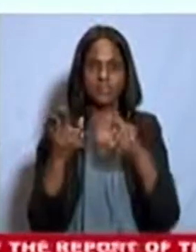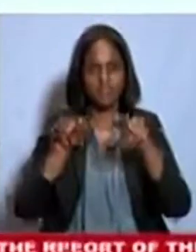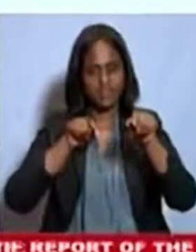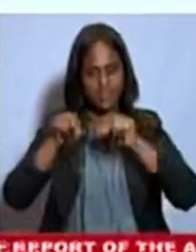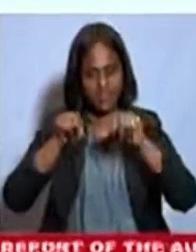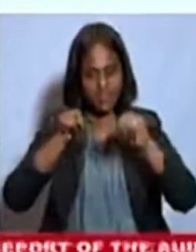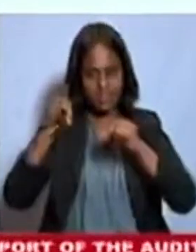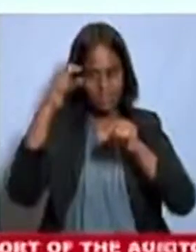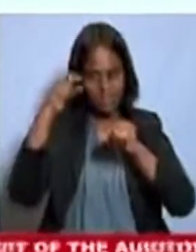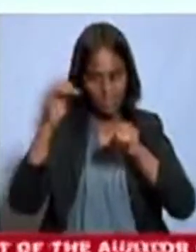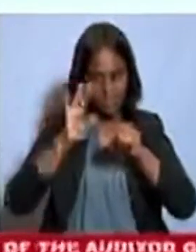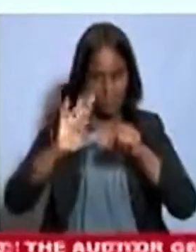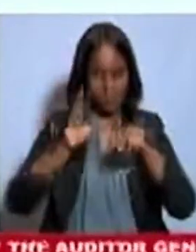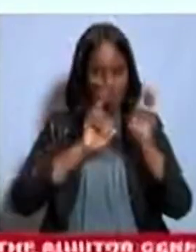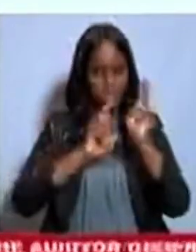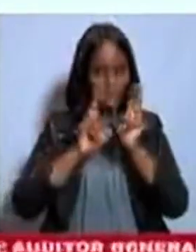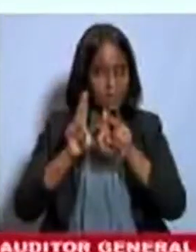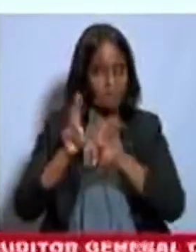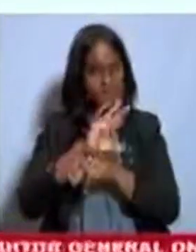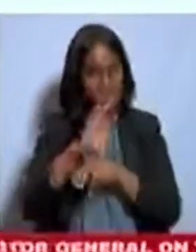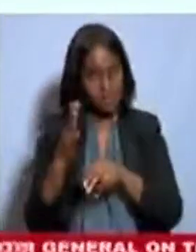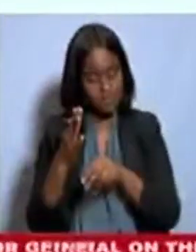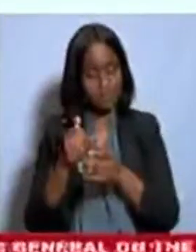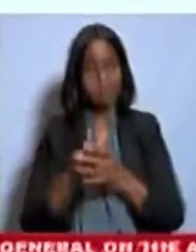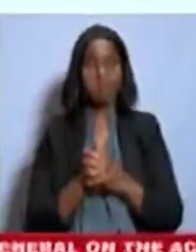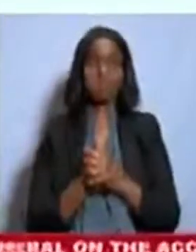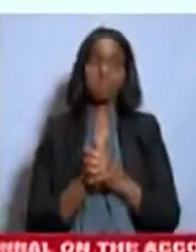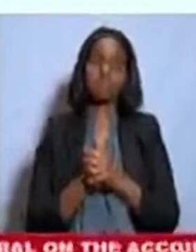Controlling Officer's response.